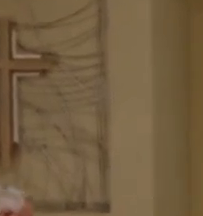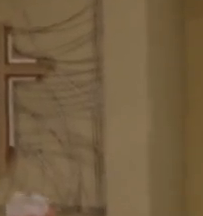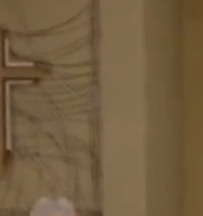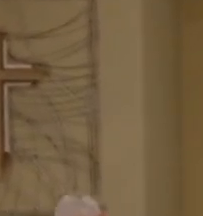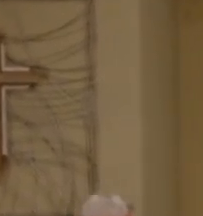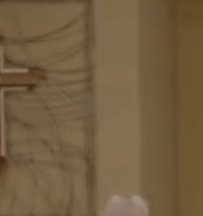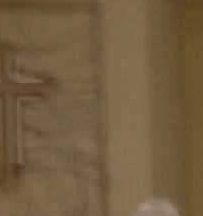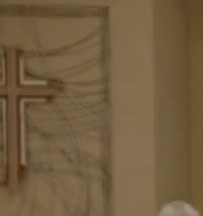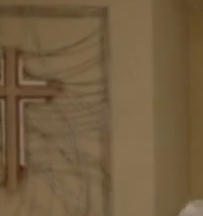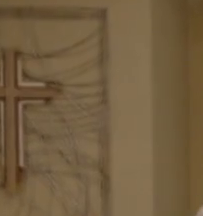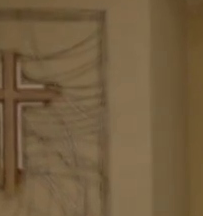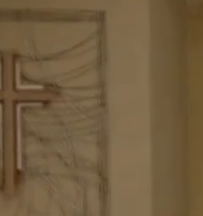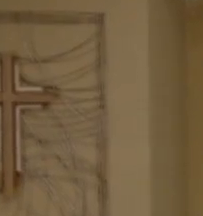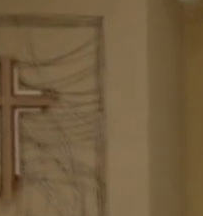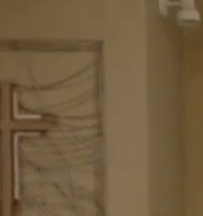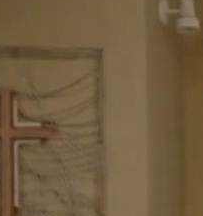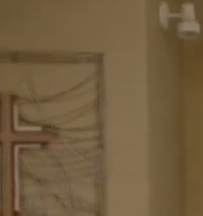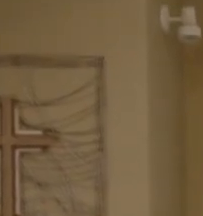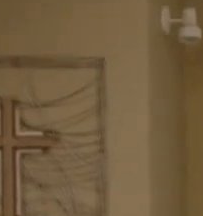how do we do this?